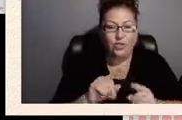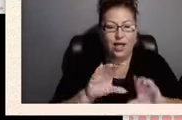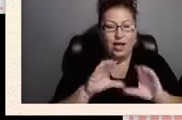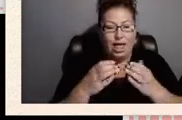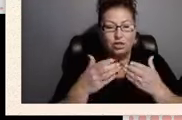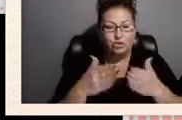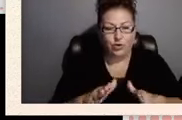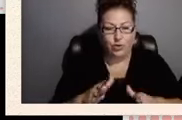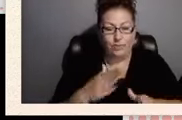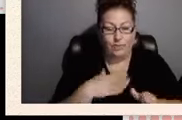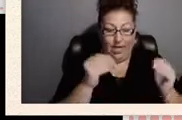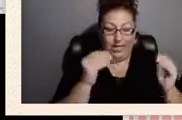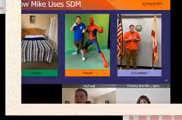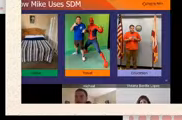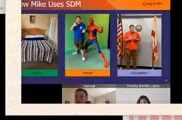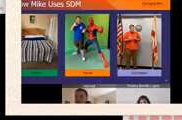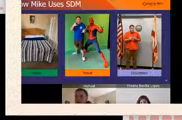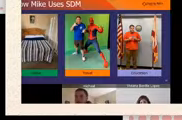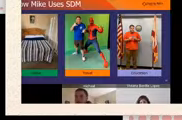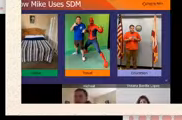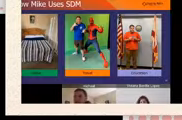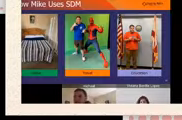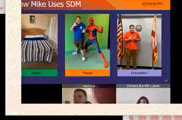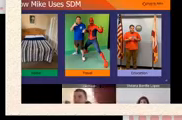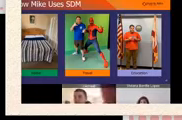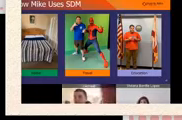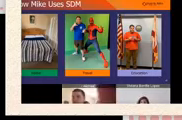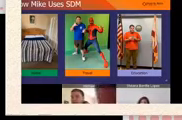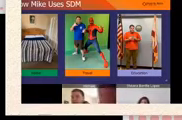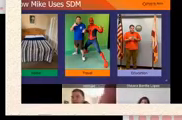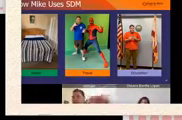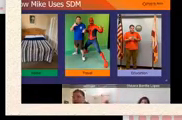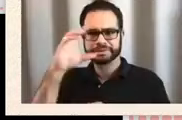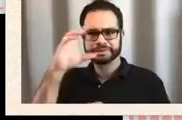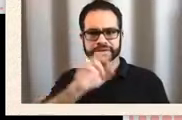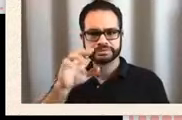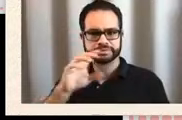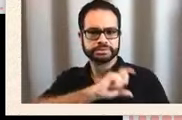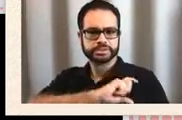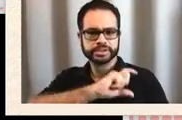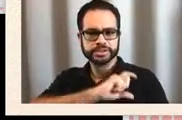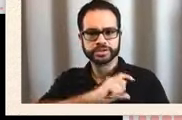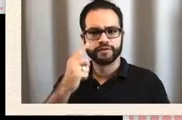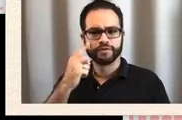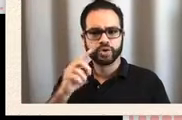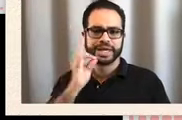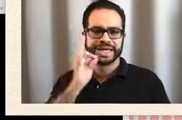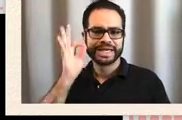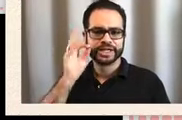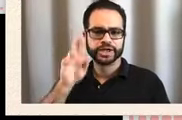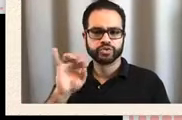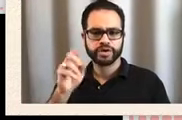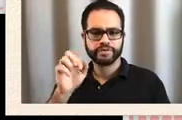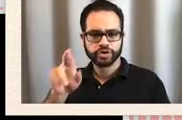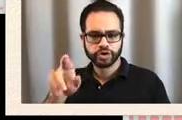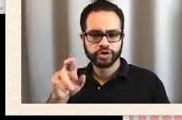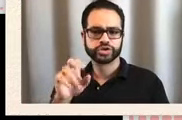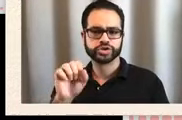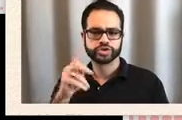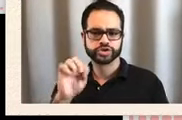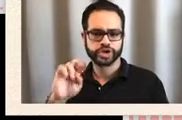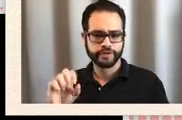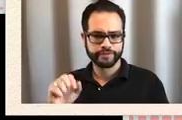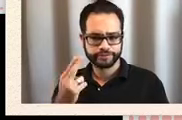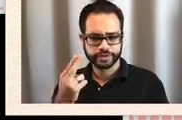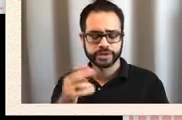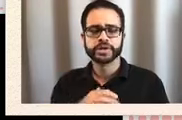teacher's nephew, I guess, is a deputy for Indian River County Sheriff's Office, and I was like so interested